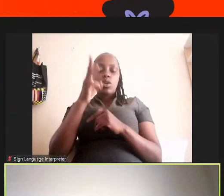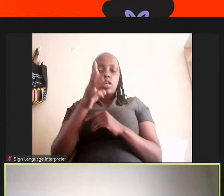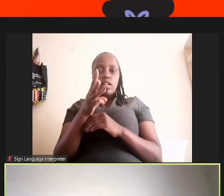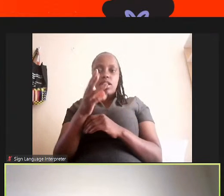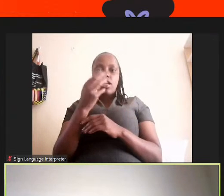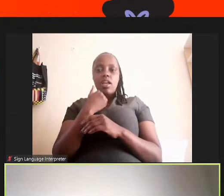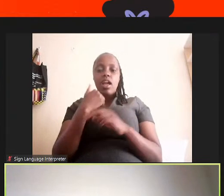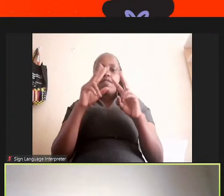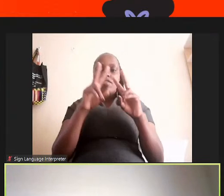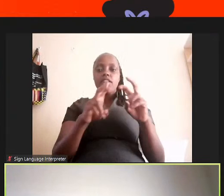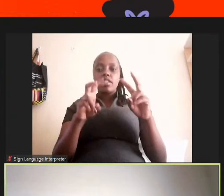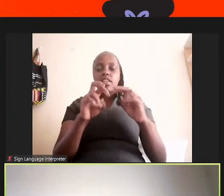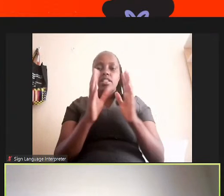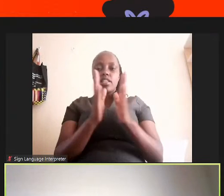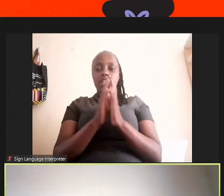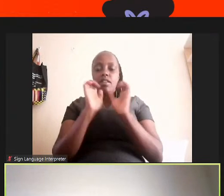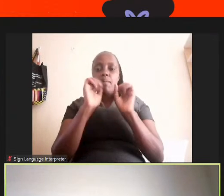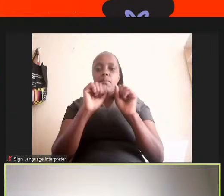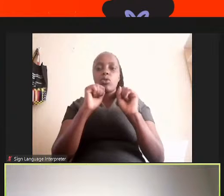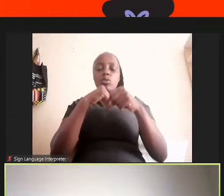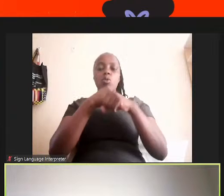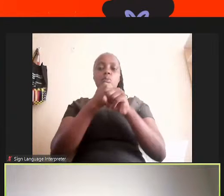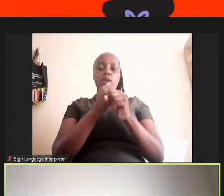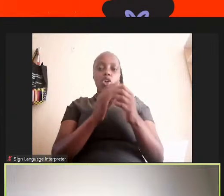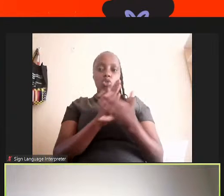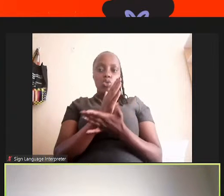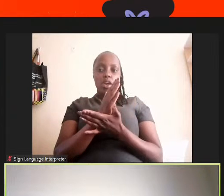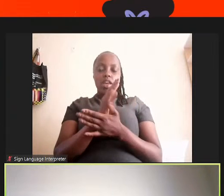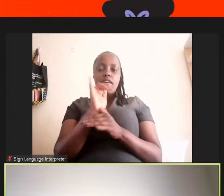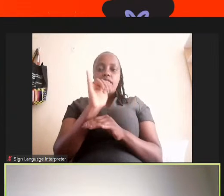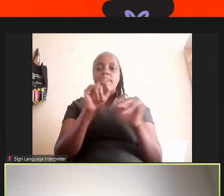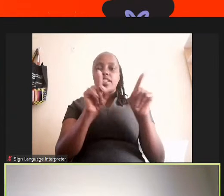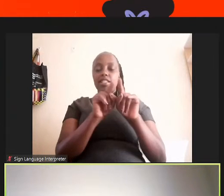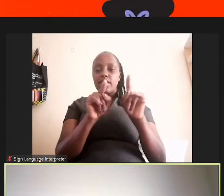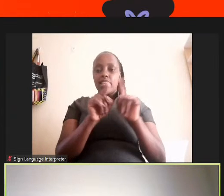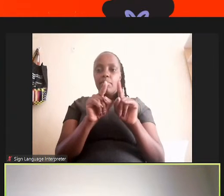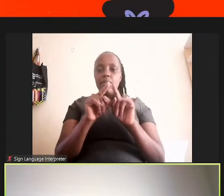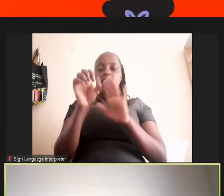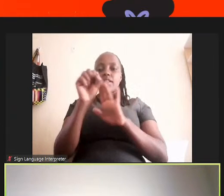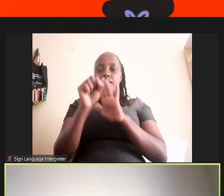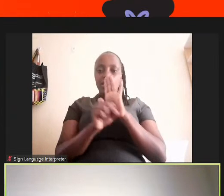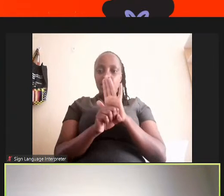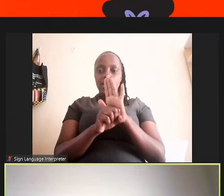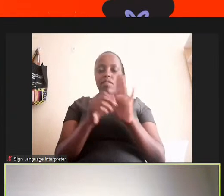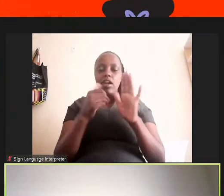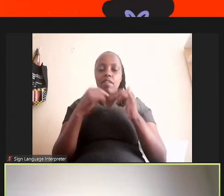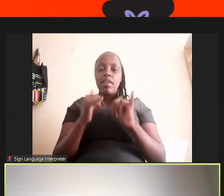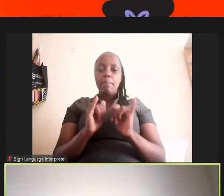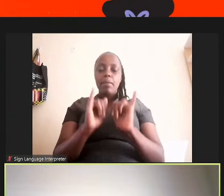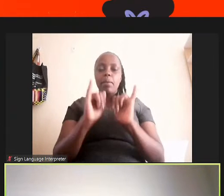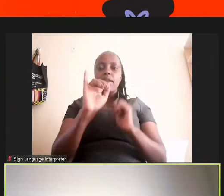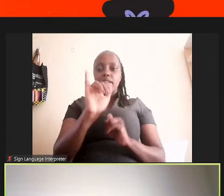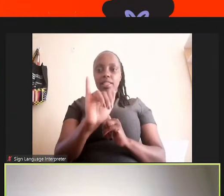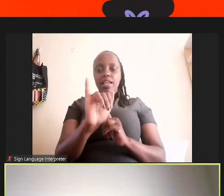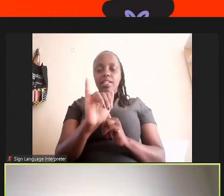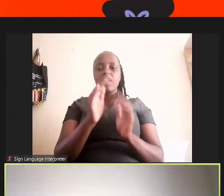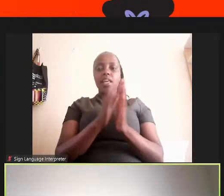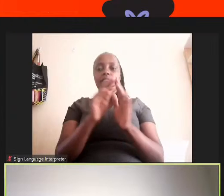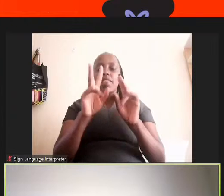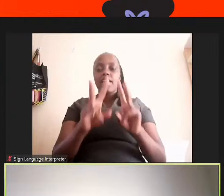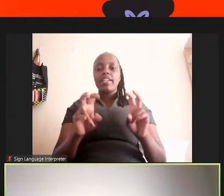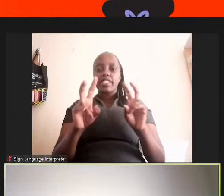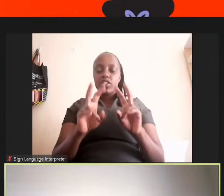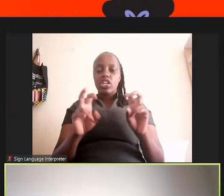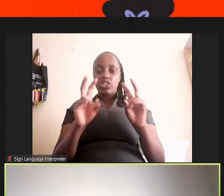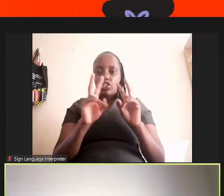research, and we can ensure that even at the stage where we are now implementing, that we participate in such researches